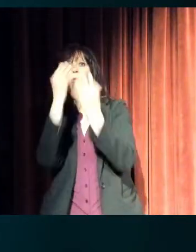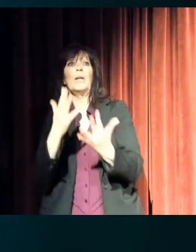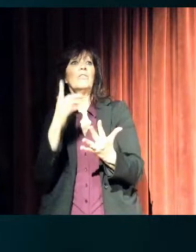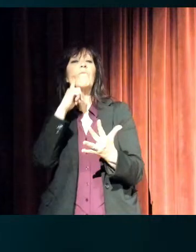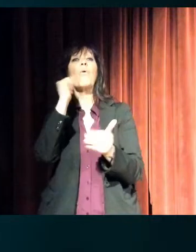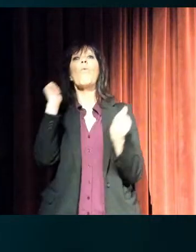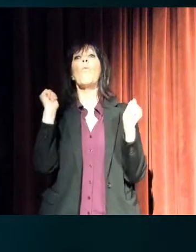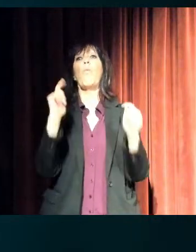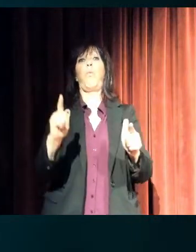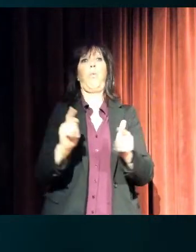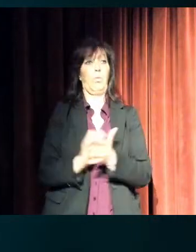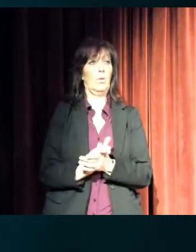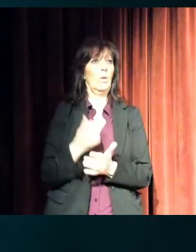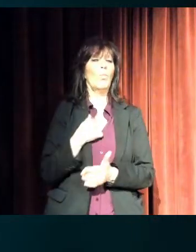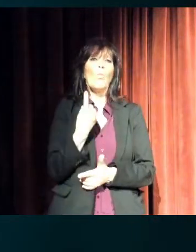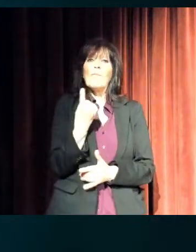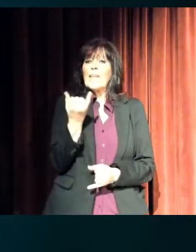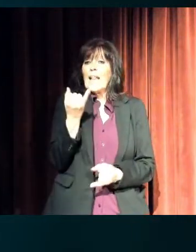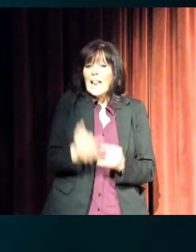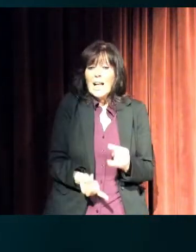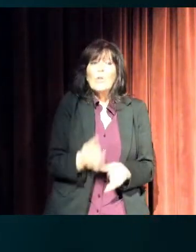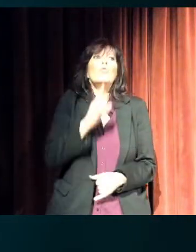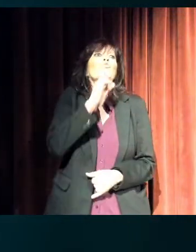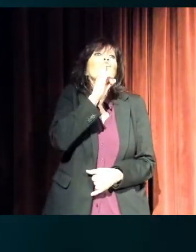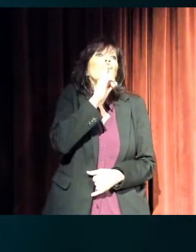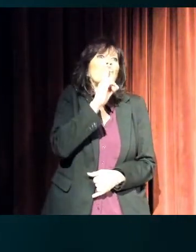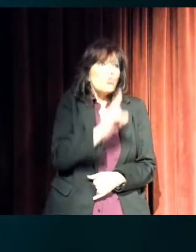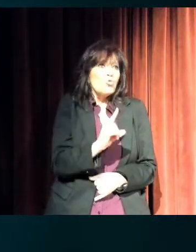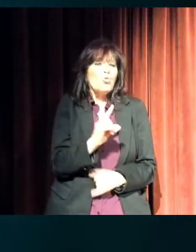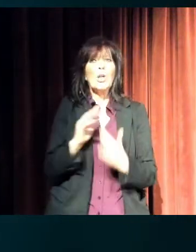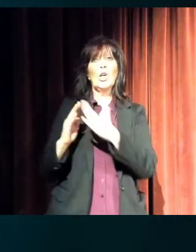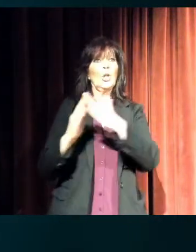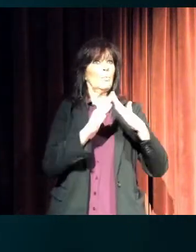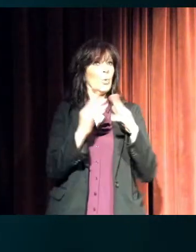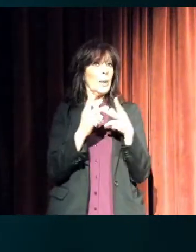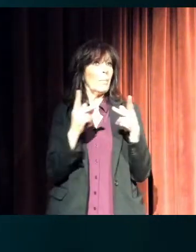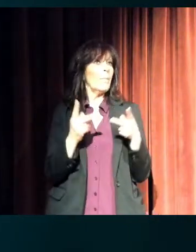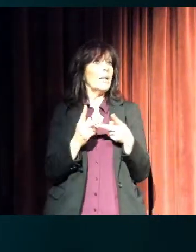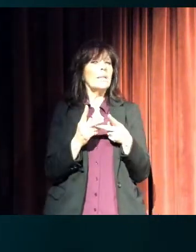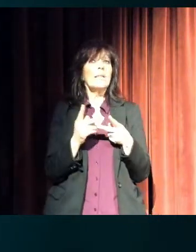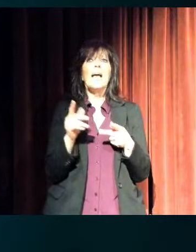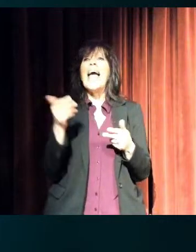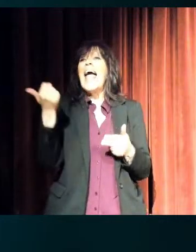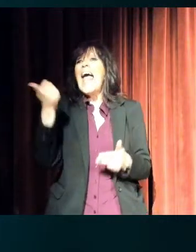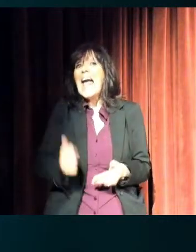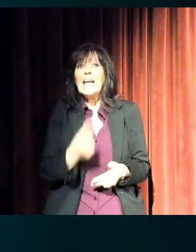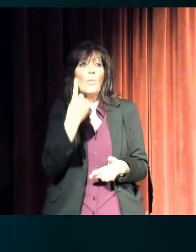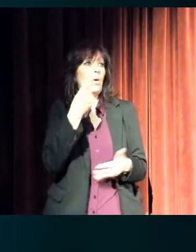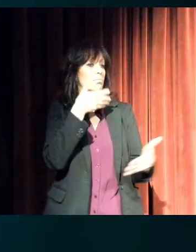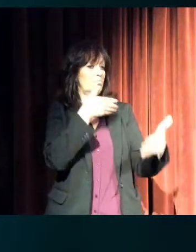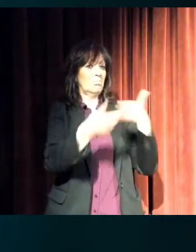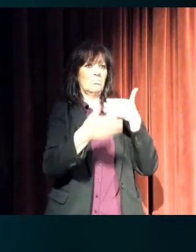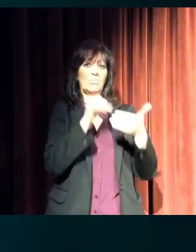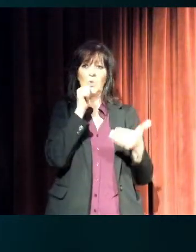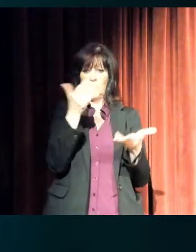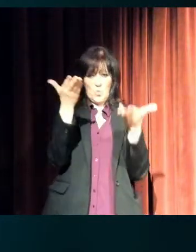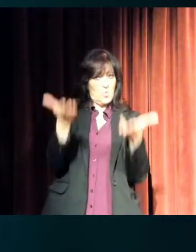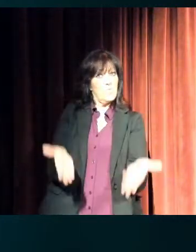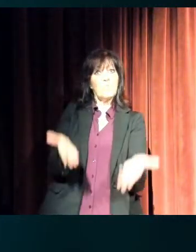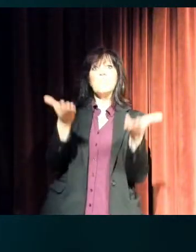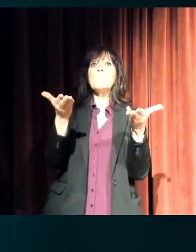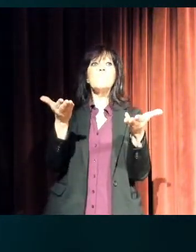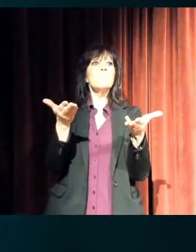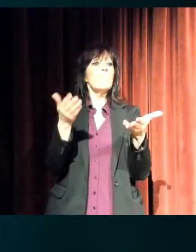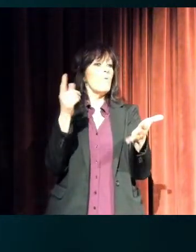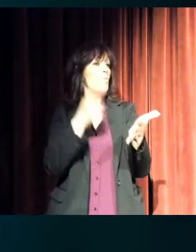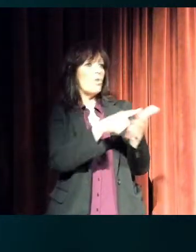for everyone. And we're one of the last true community spaces, a place where anyone, regardless of who they are